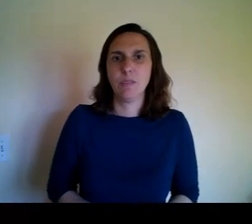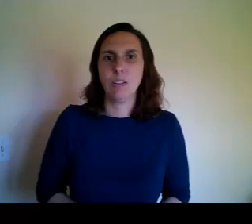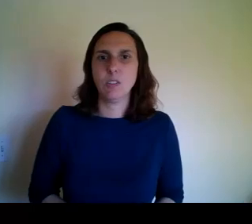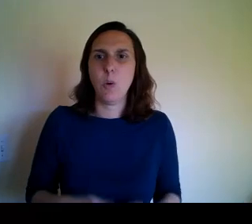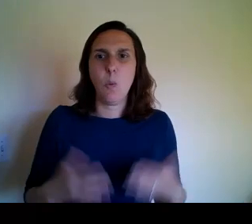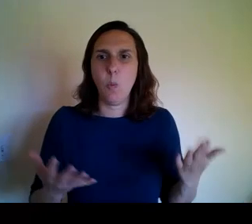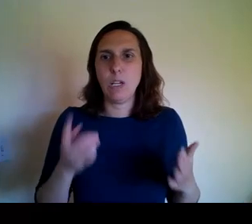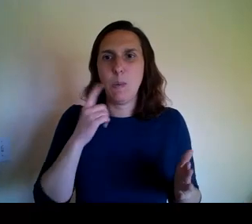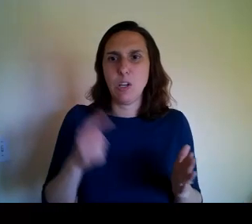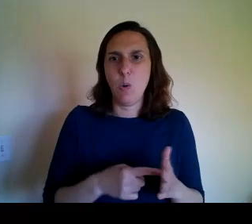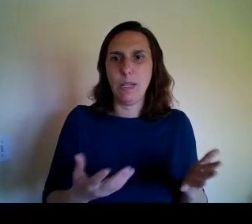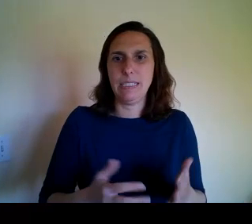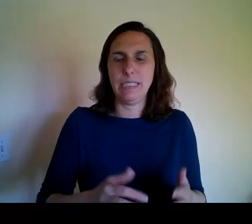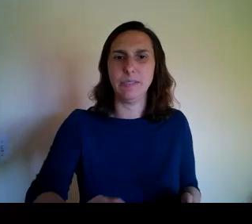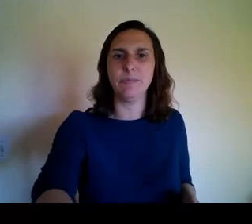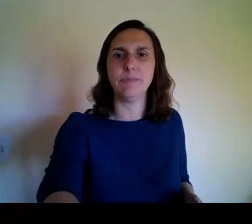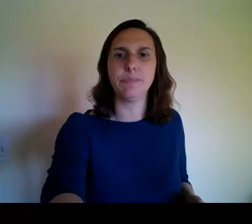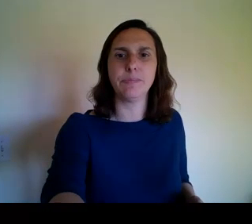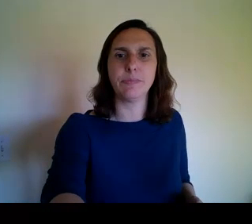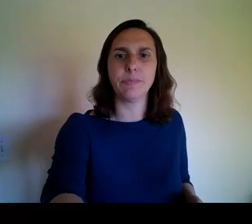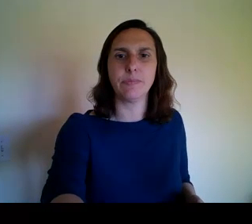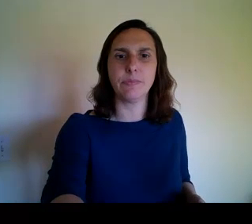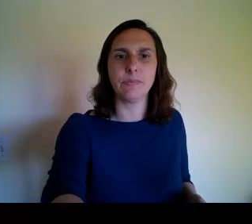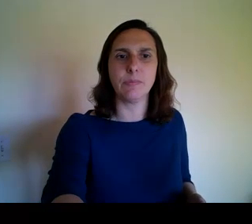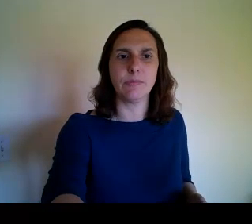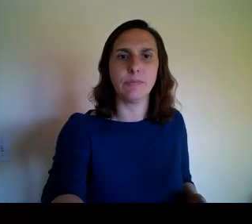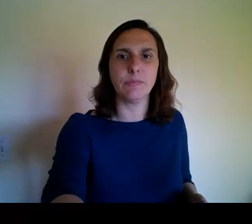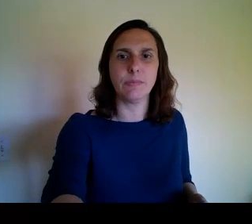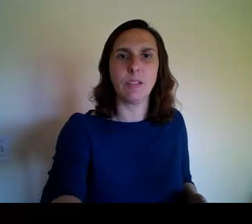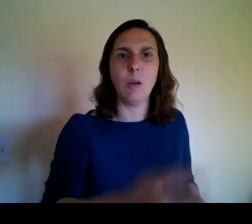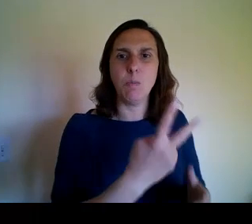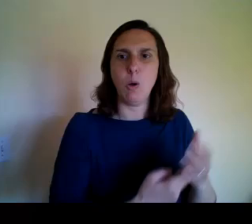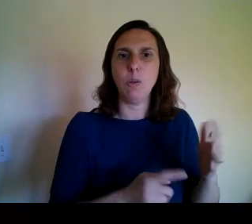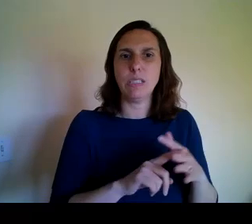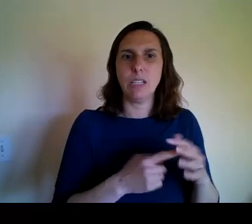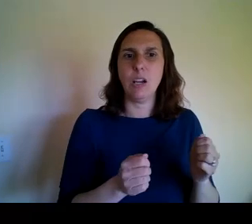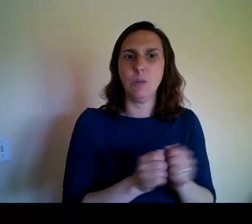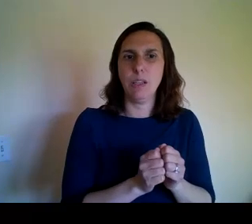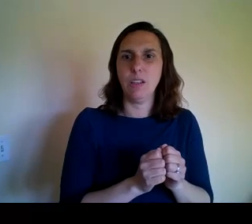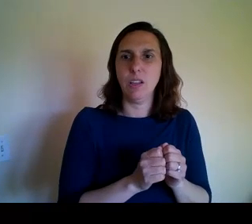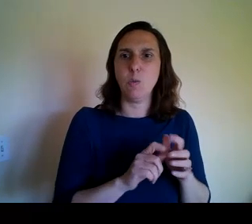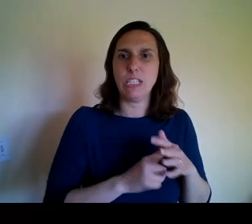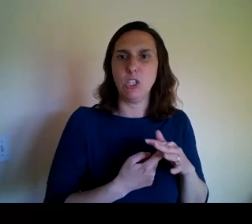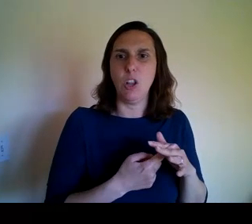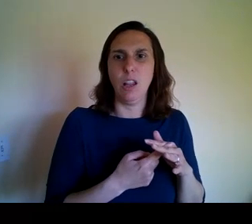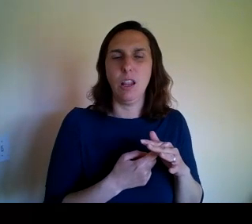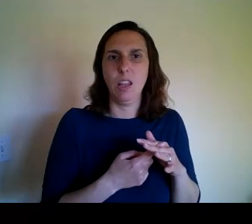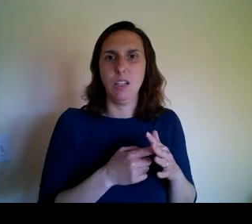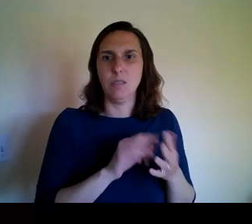here that might help me here. Both of these start with an original amount.